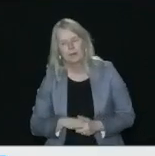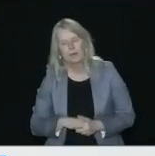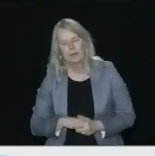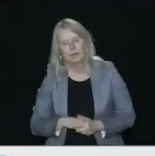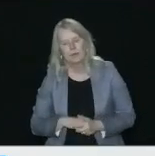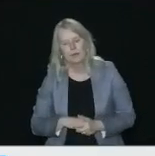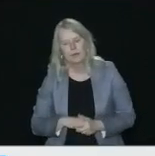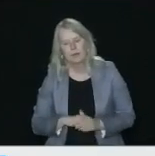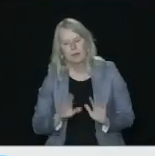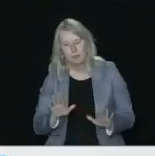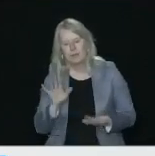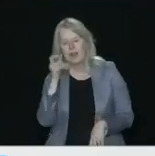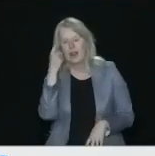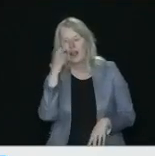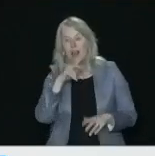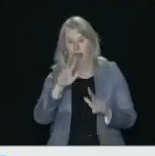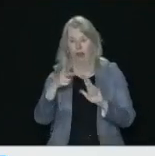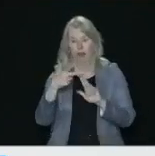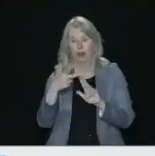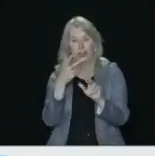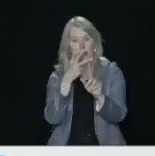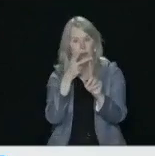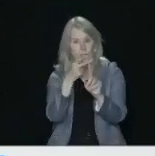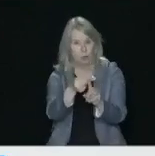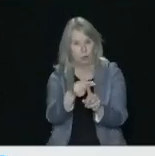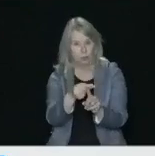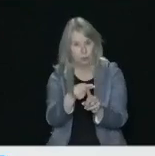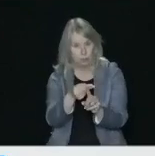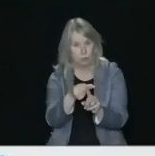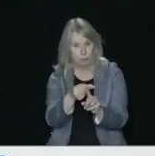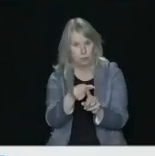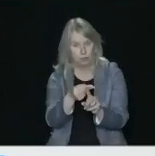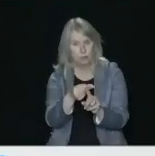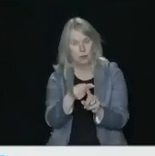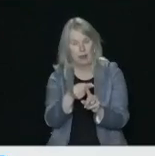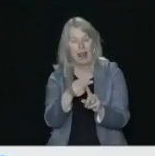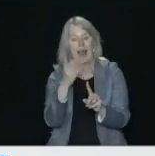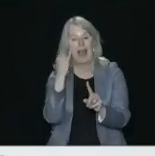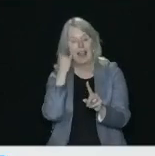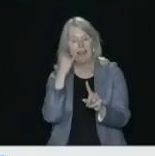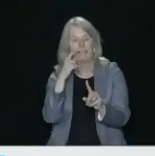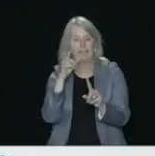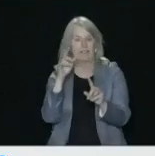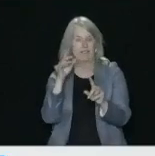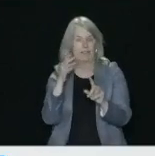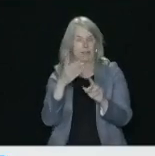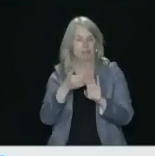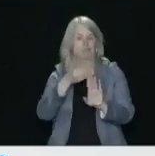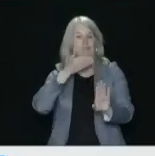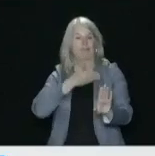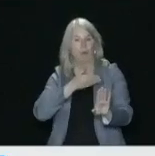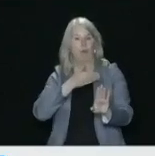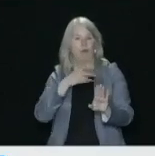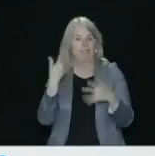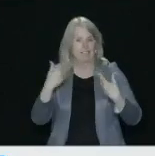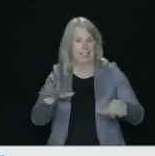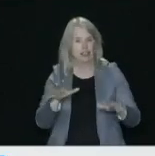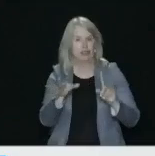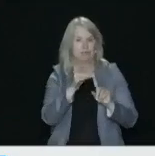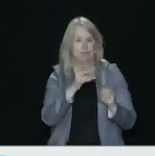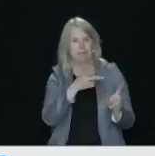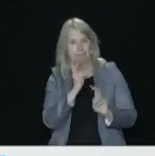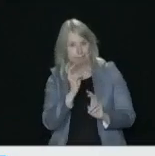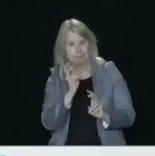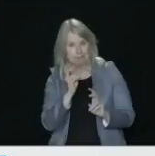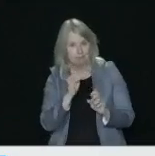Yes, I think I did just answer that question, and maybe it wasn't... it didn't quite hit the spot